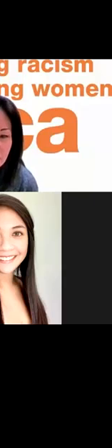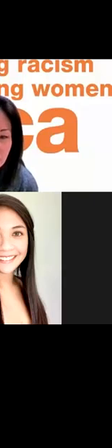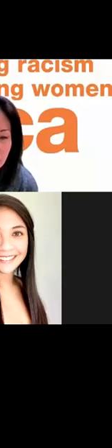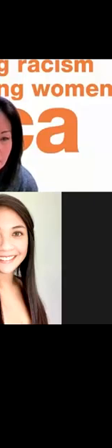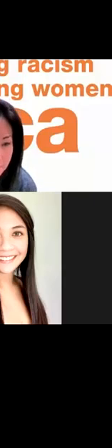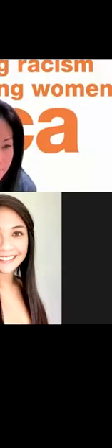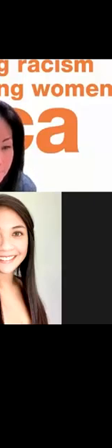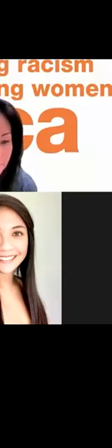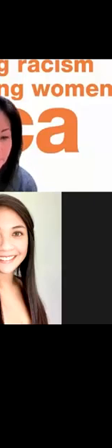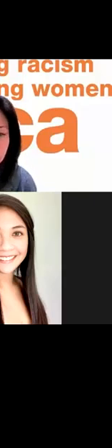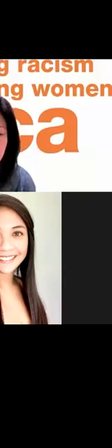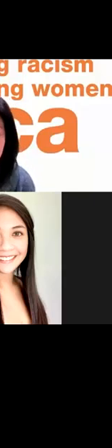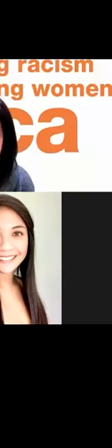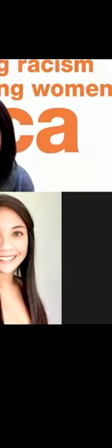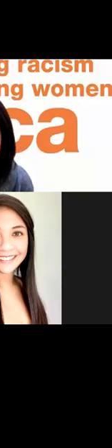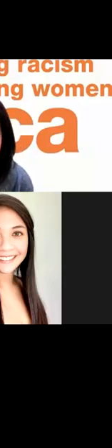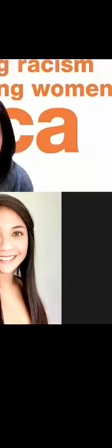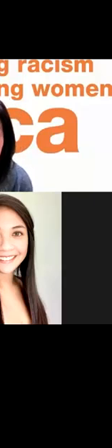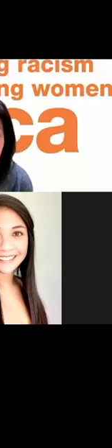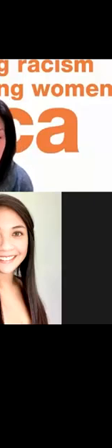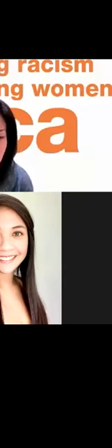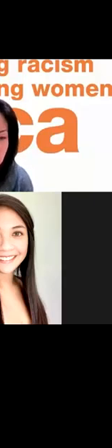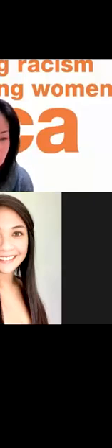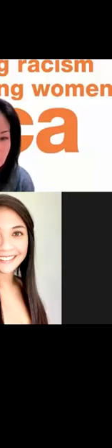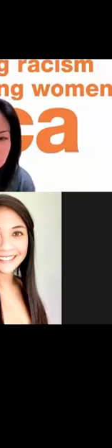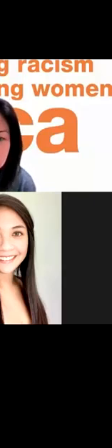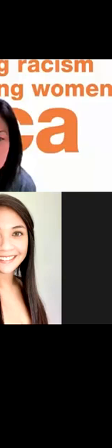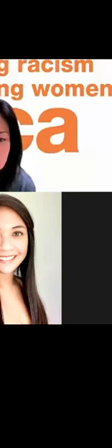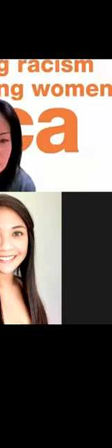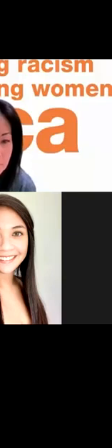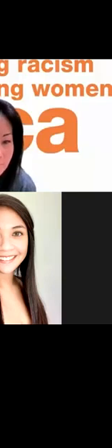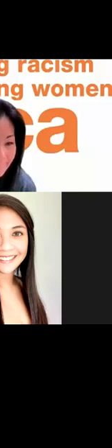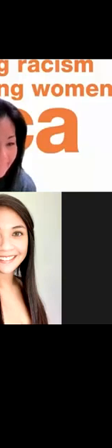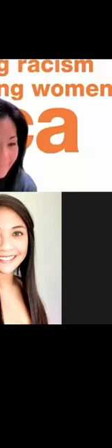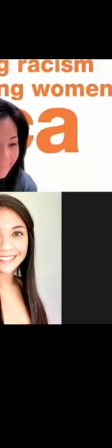Does anyone have any comments or ideas?